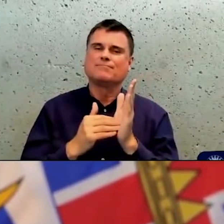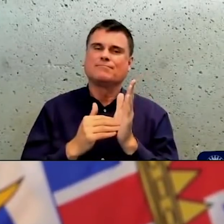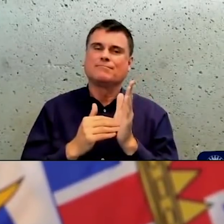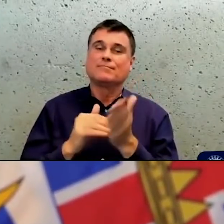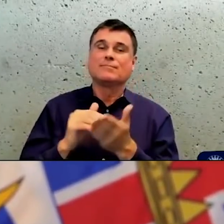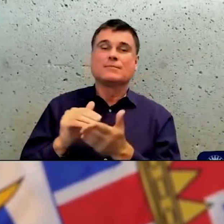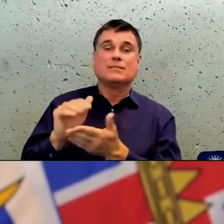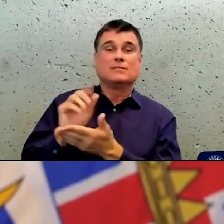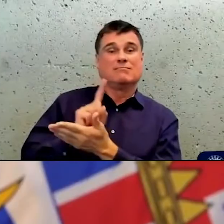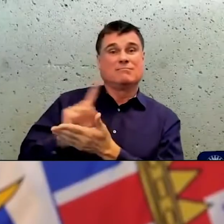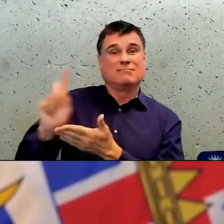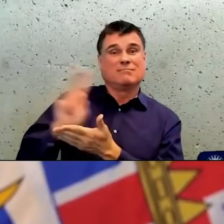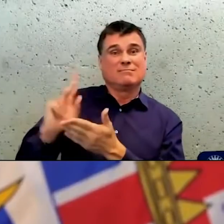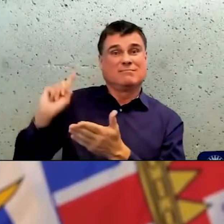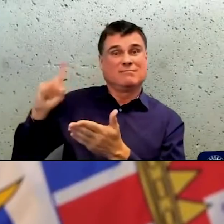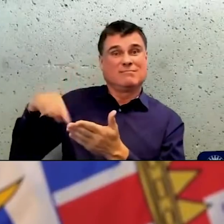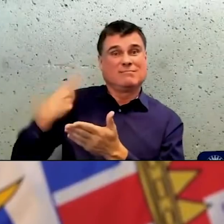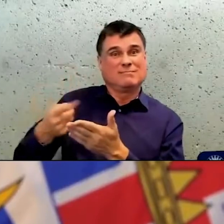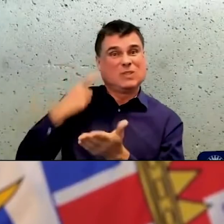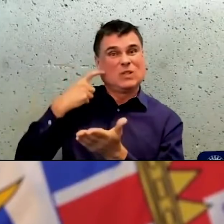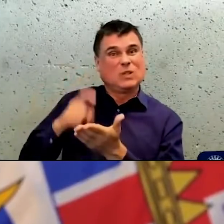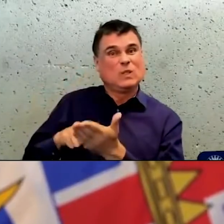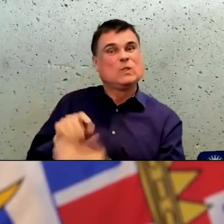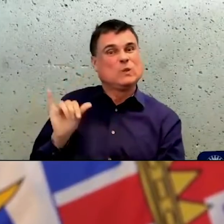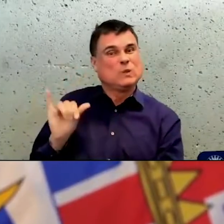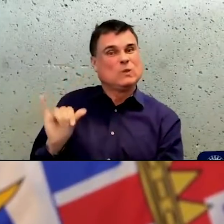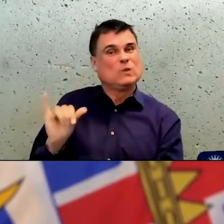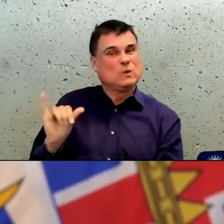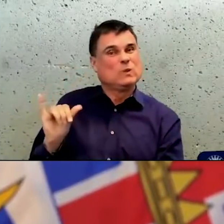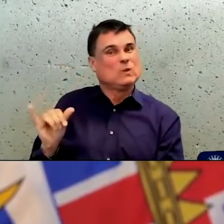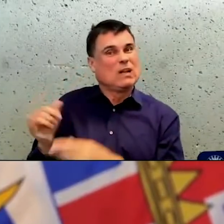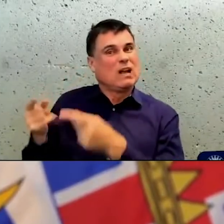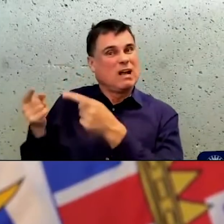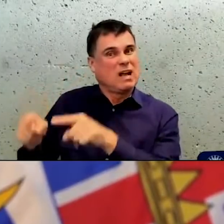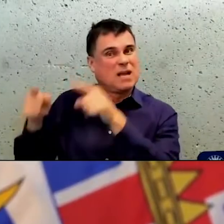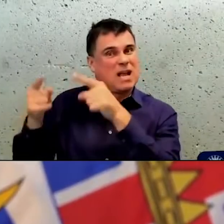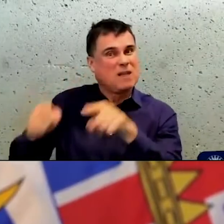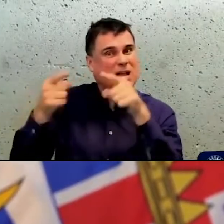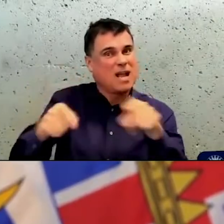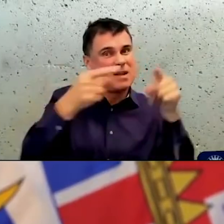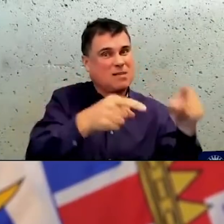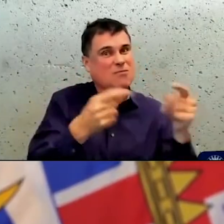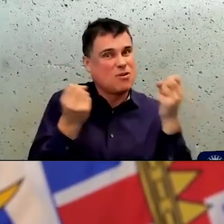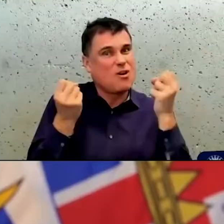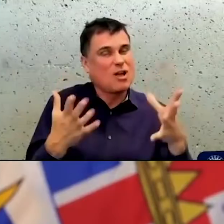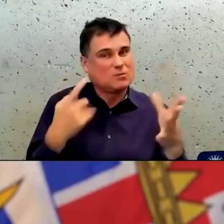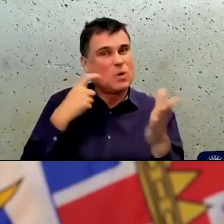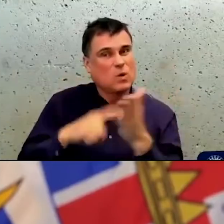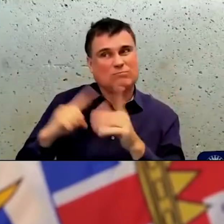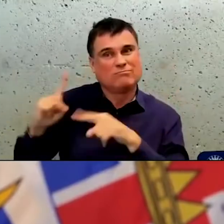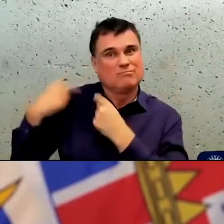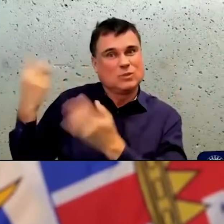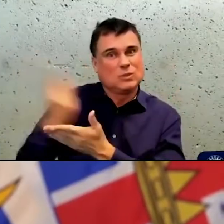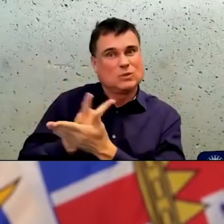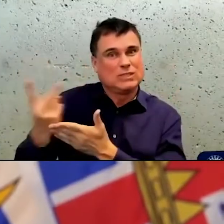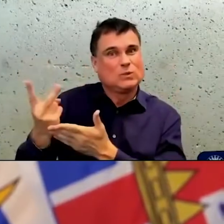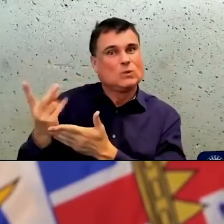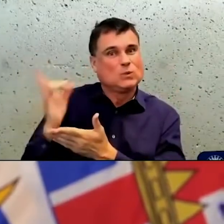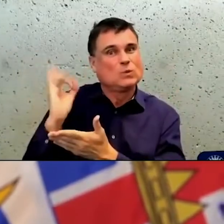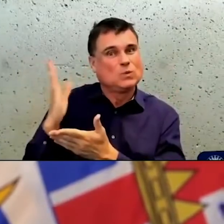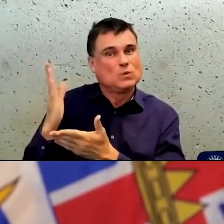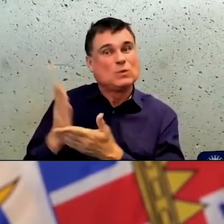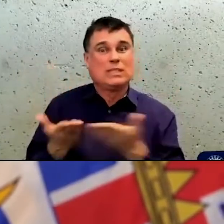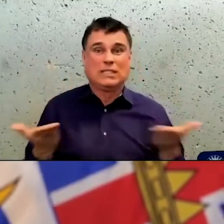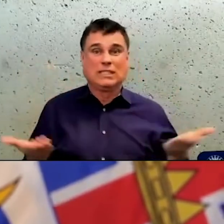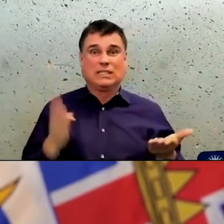weeks. It's said that adversity introduces us to ourselves, and we in BC have experienced